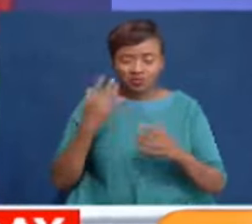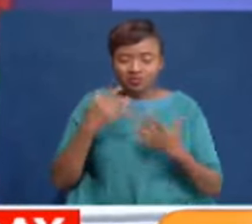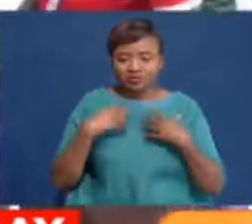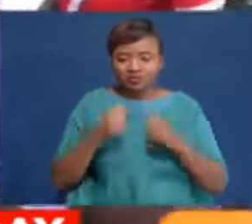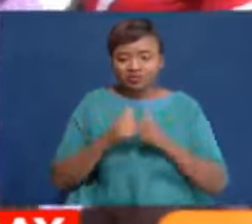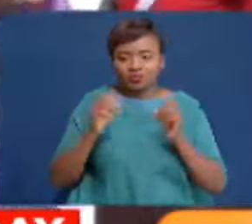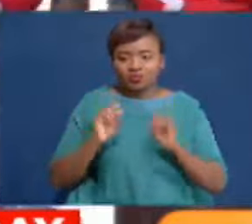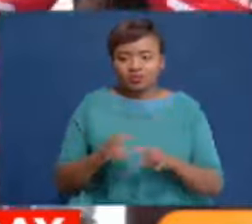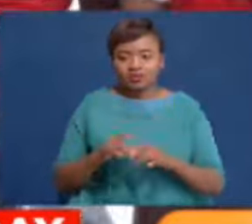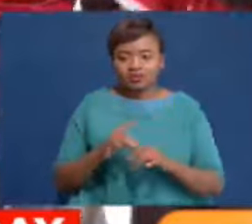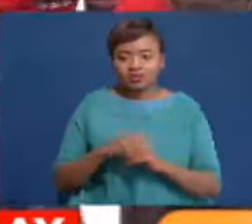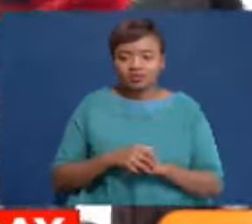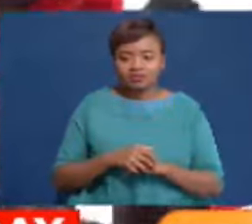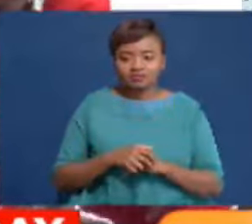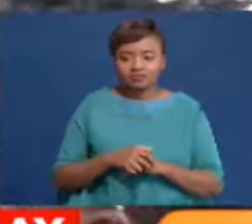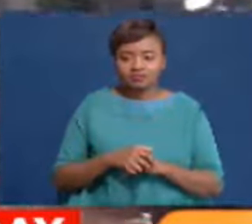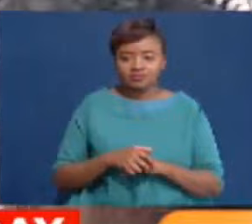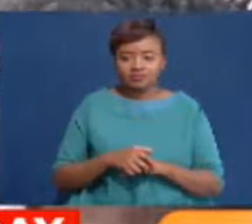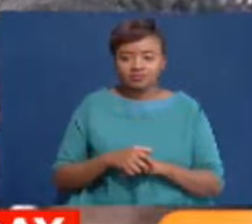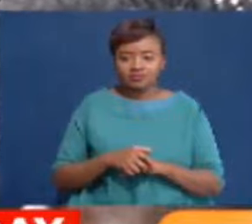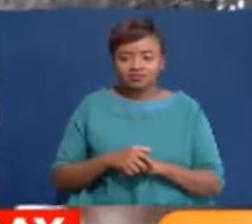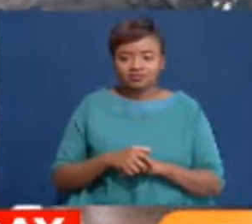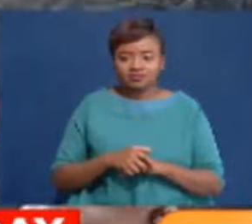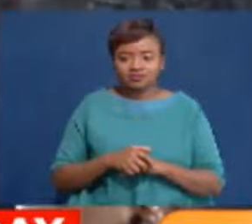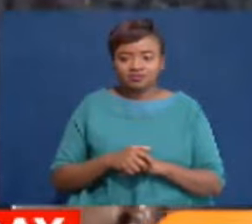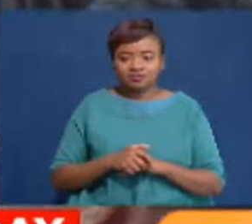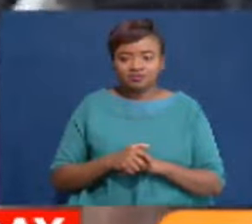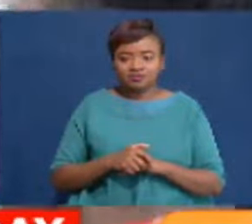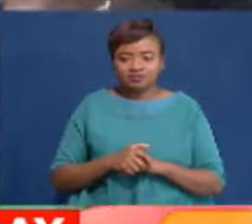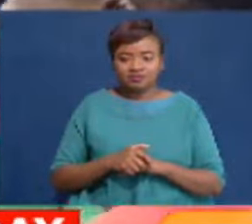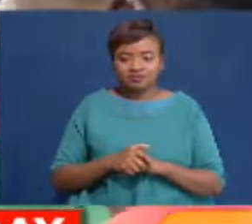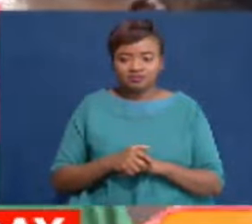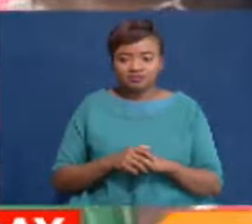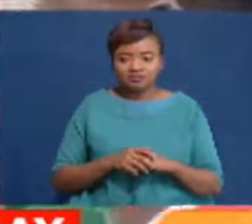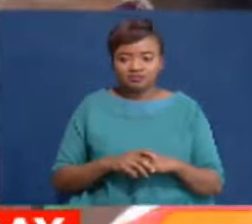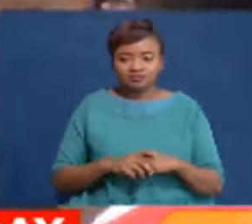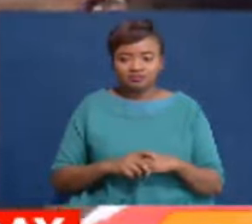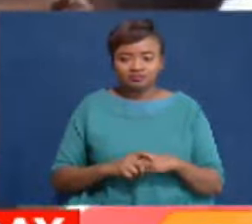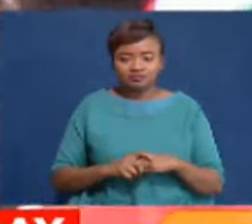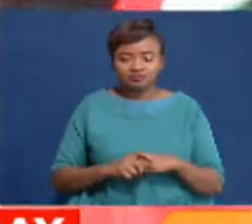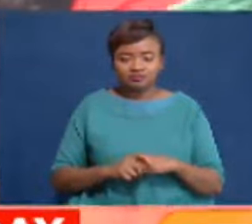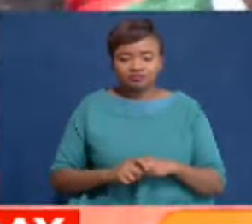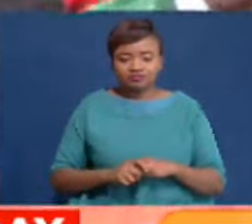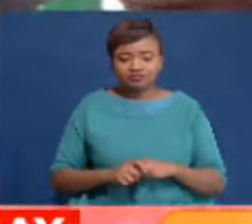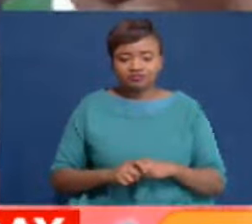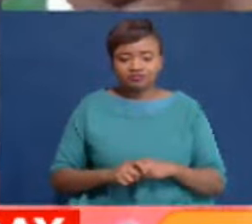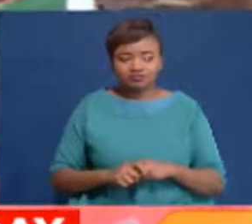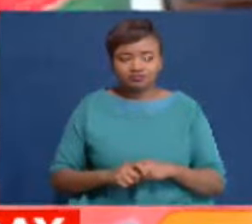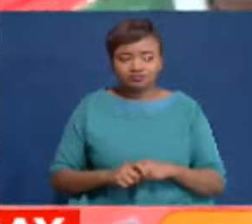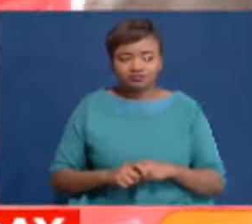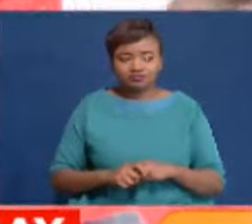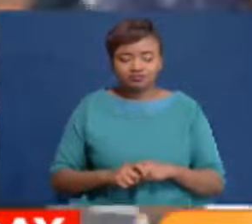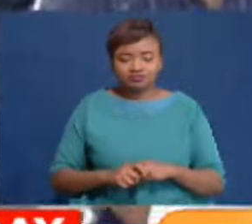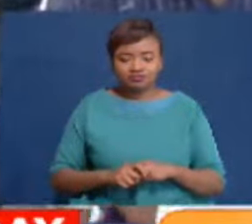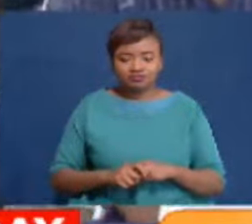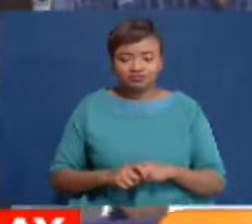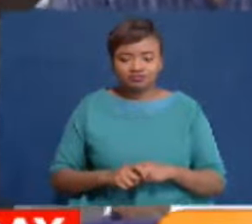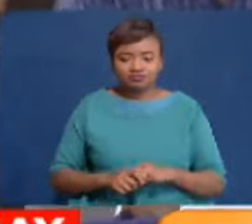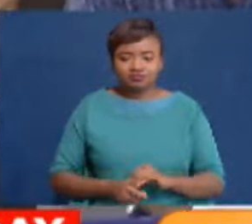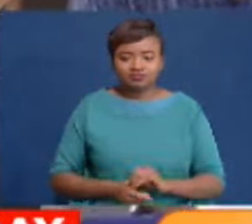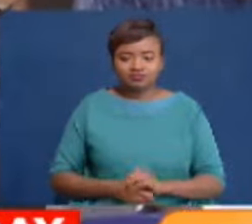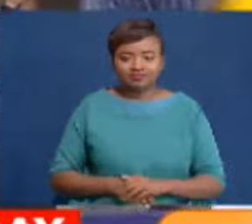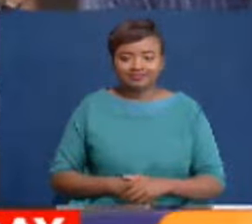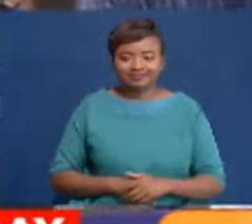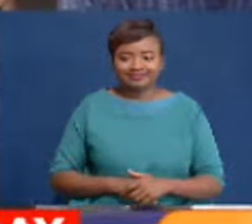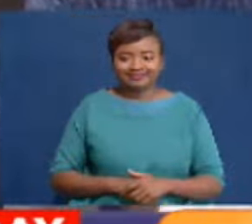the first match and is still a doubt for the rest of the tournament. Michael Kinyia for Citizen TV in Paris, France.